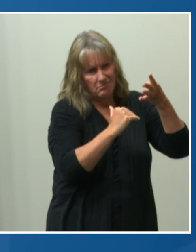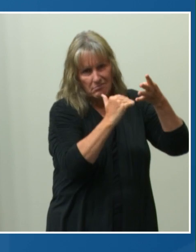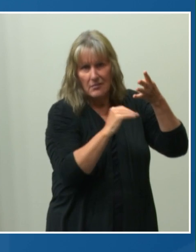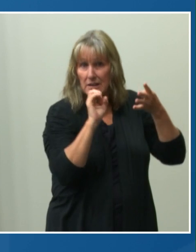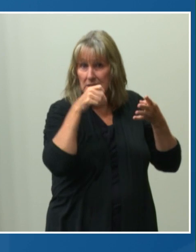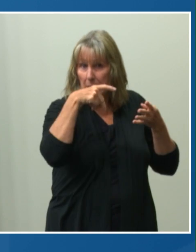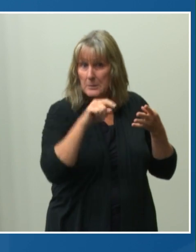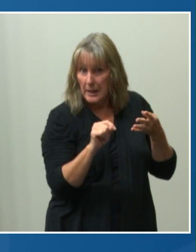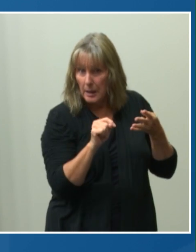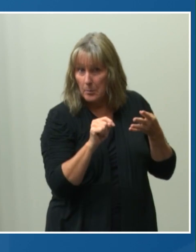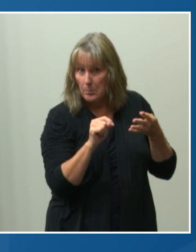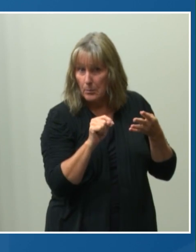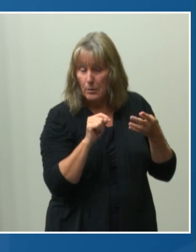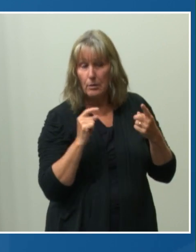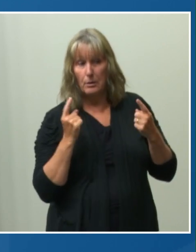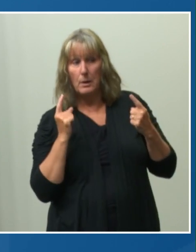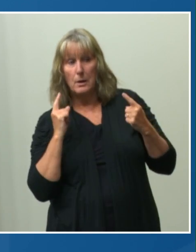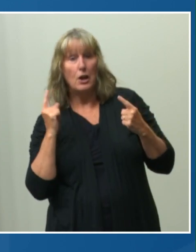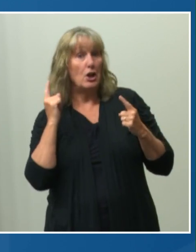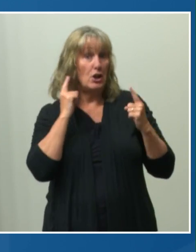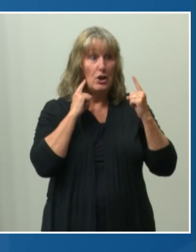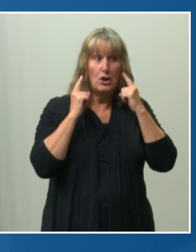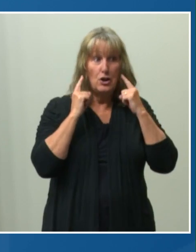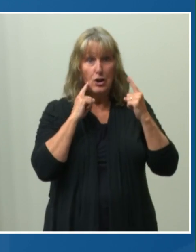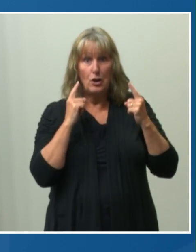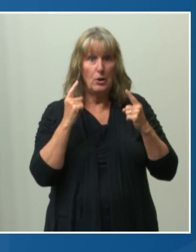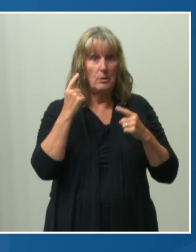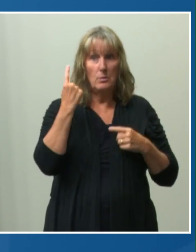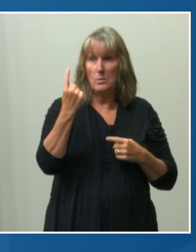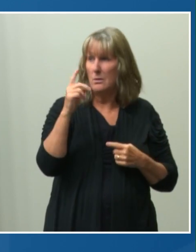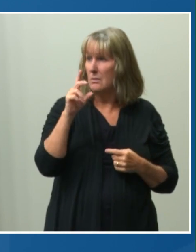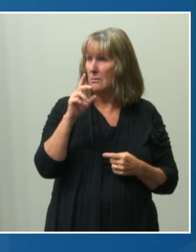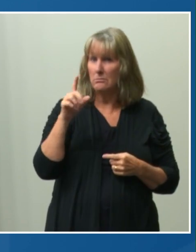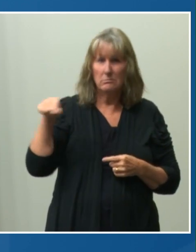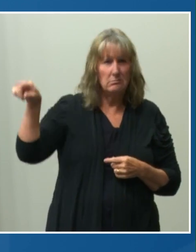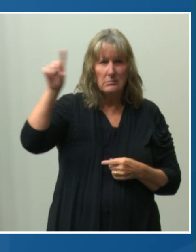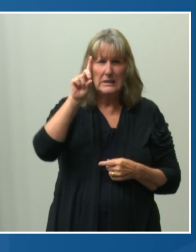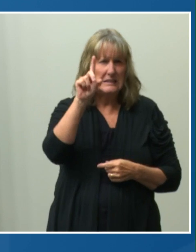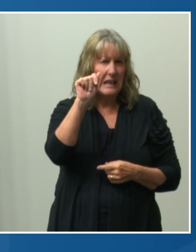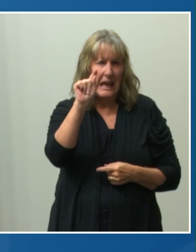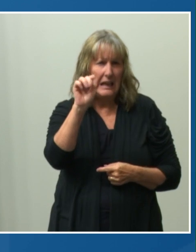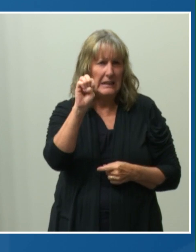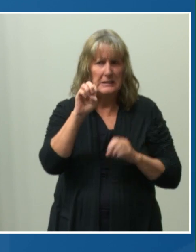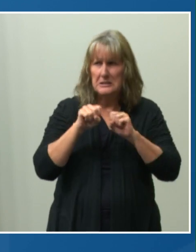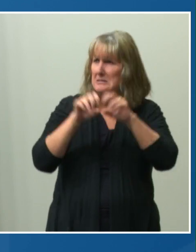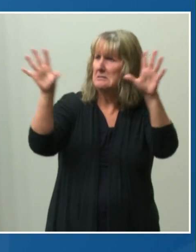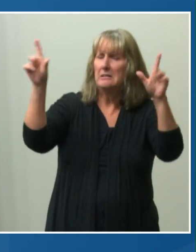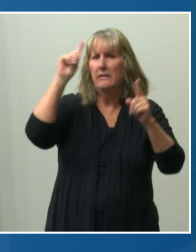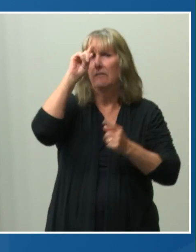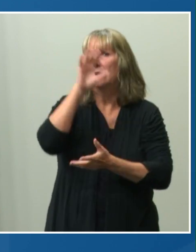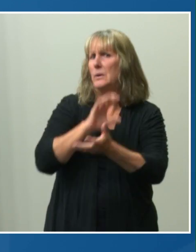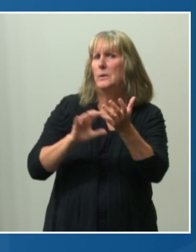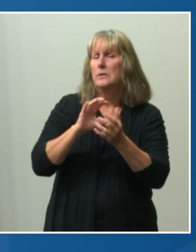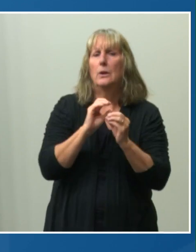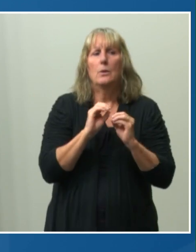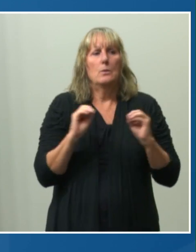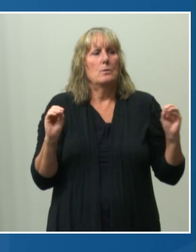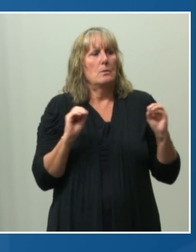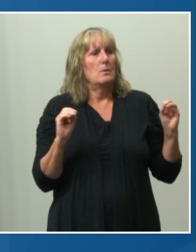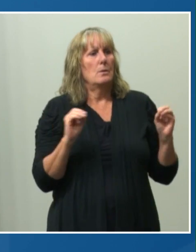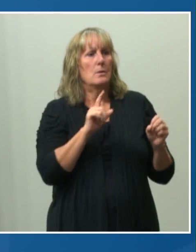so we're hoping, we've heard this one date out there, and I think it's really confused people because there's no